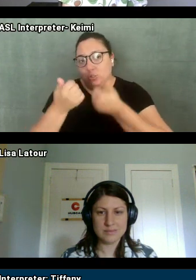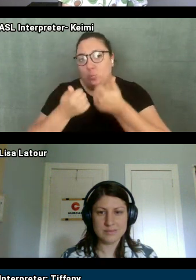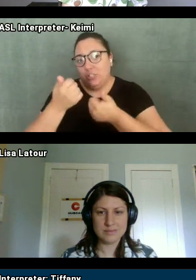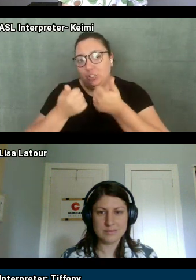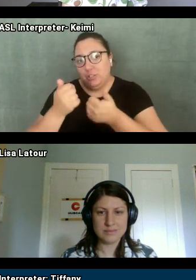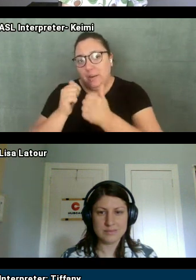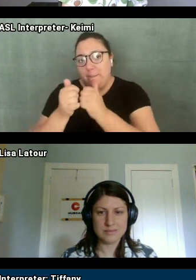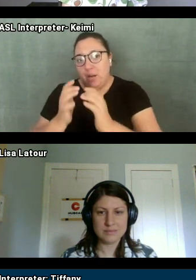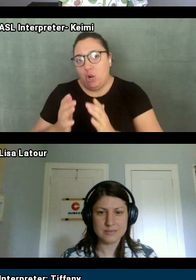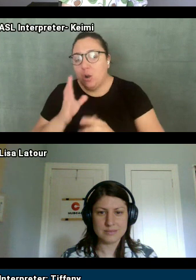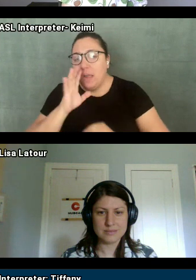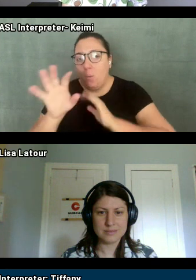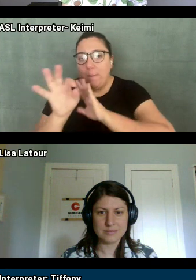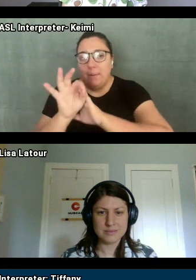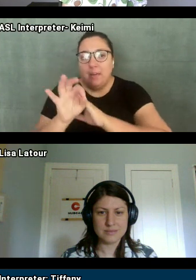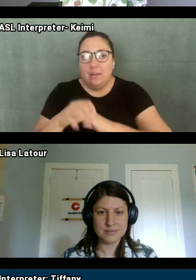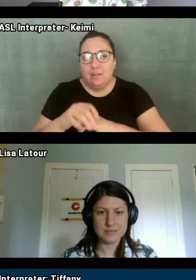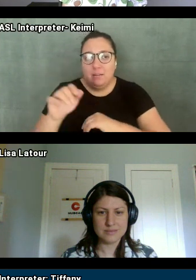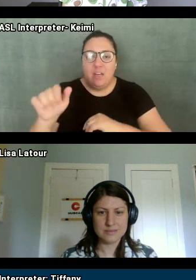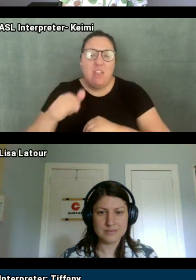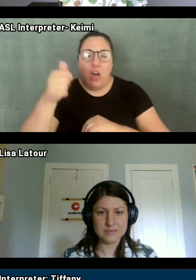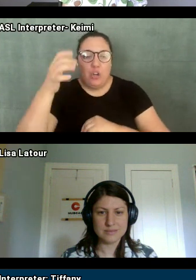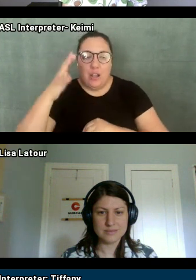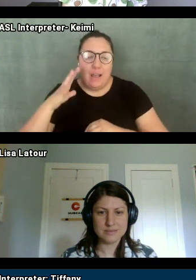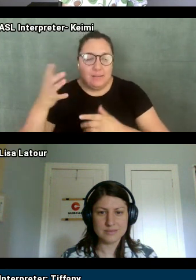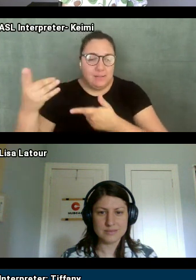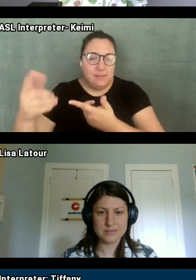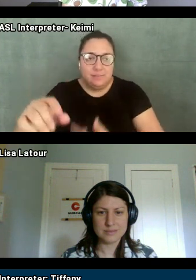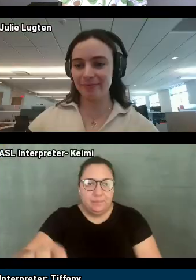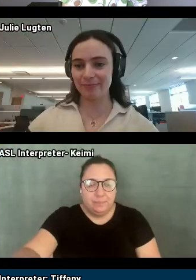So I'll choose the other guys in this case.